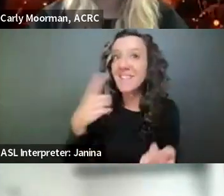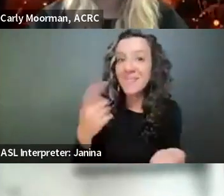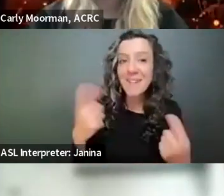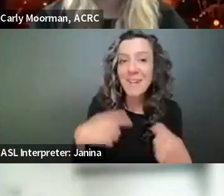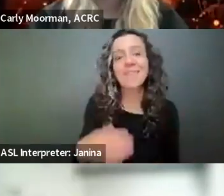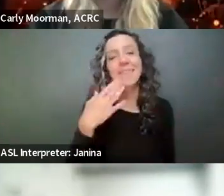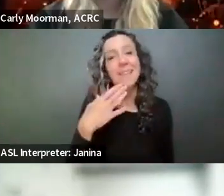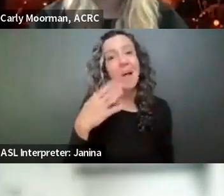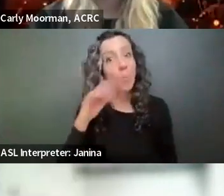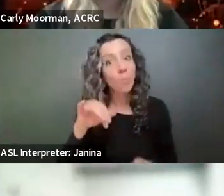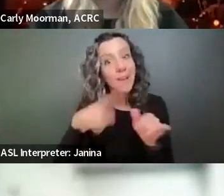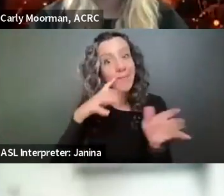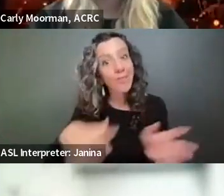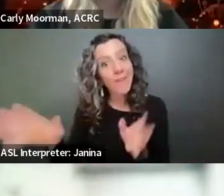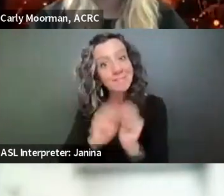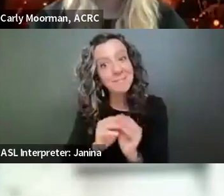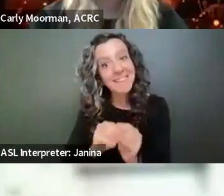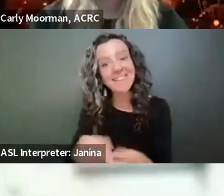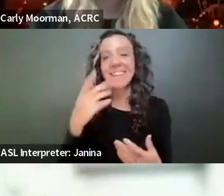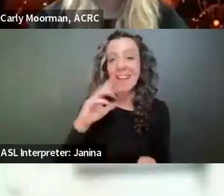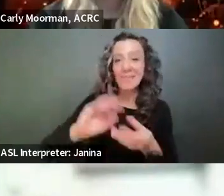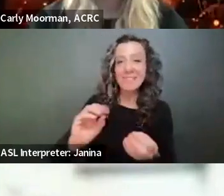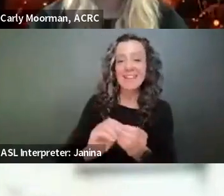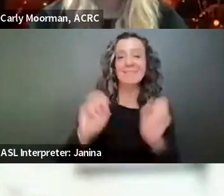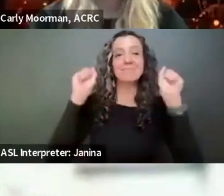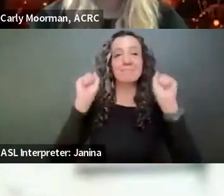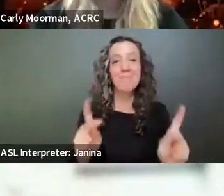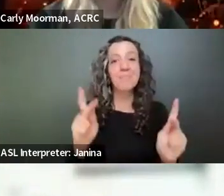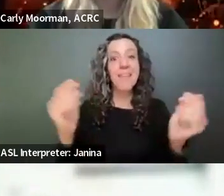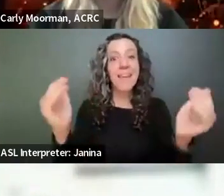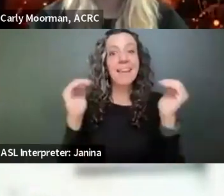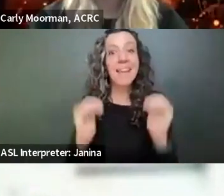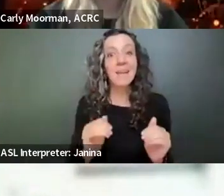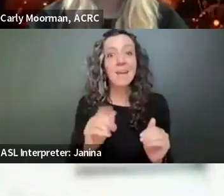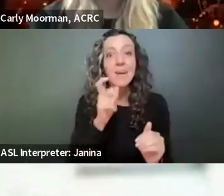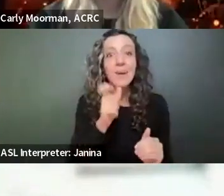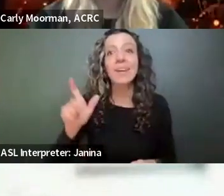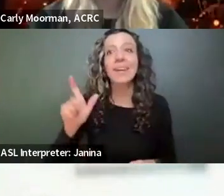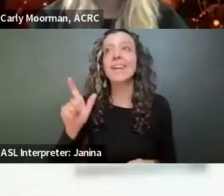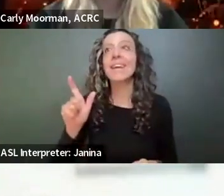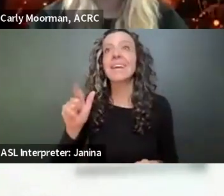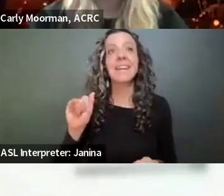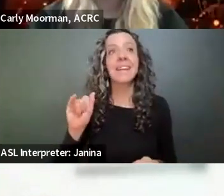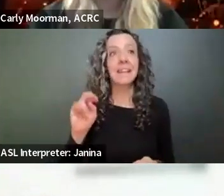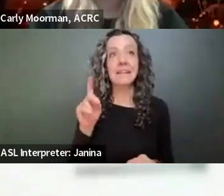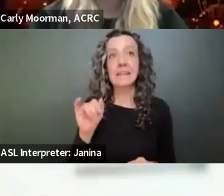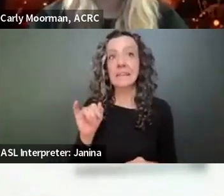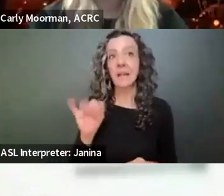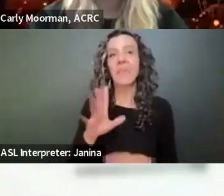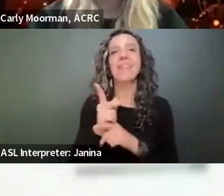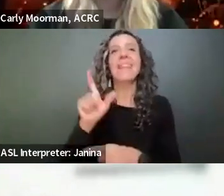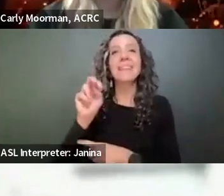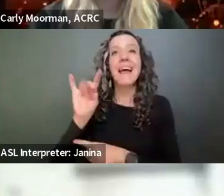stick around for the rest, but thank you so much for sharing. And then next we have Lending Works. And Danielle, I did make